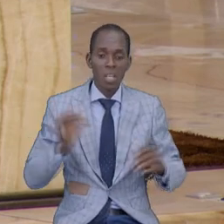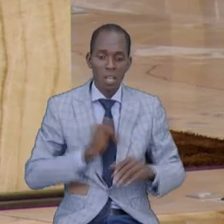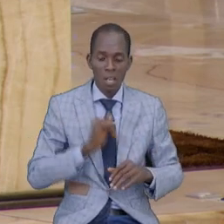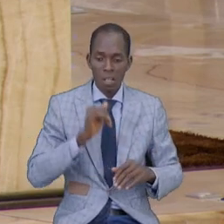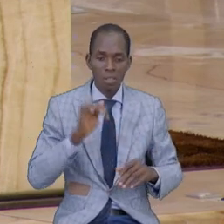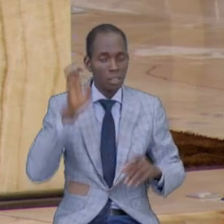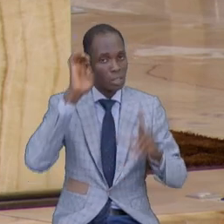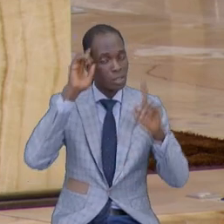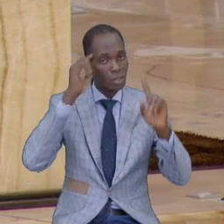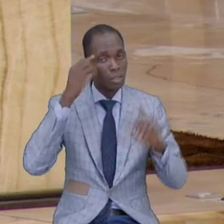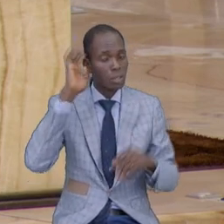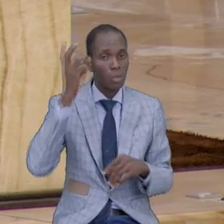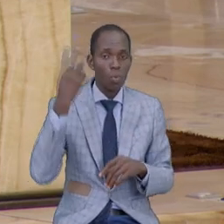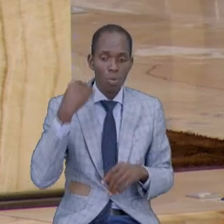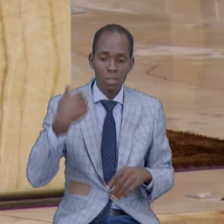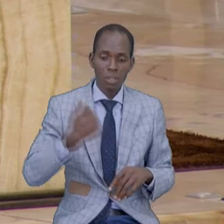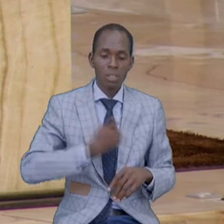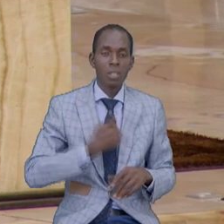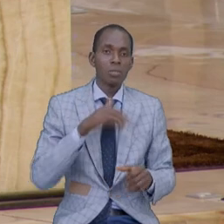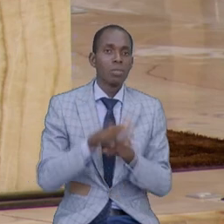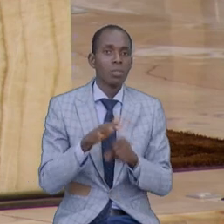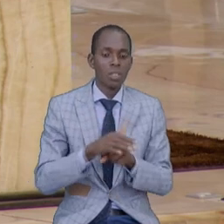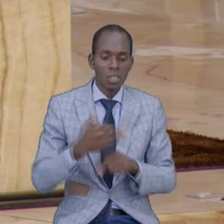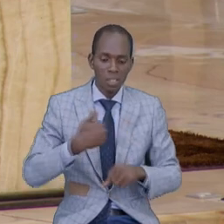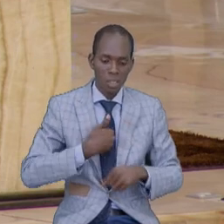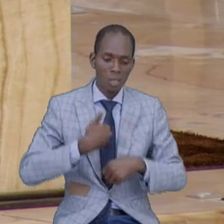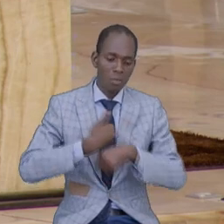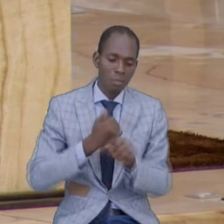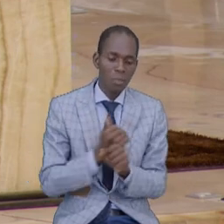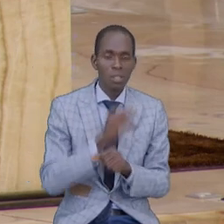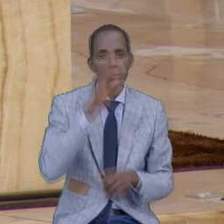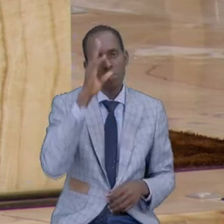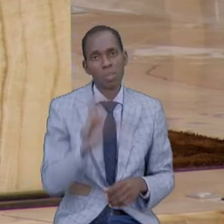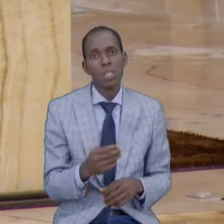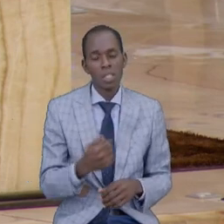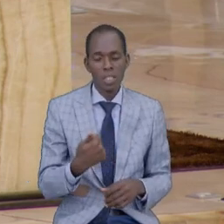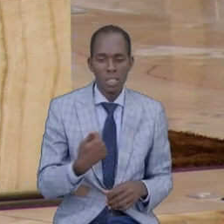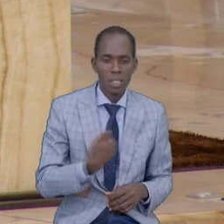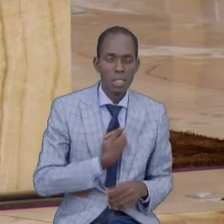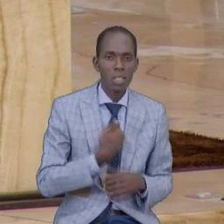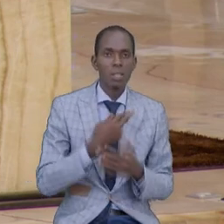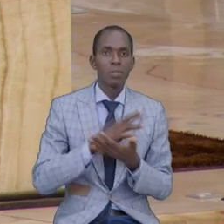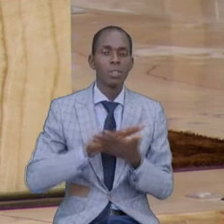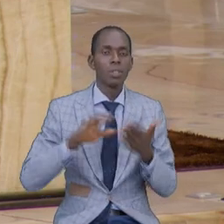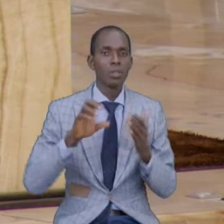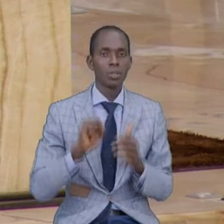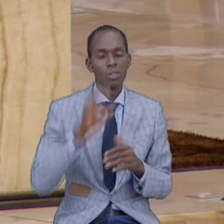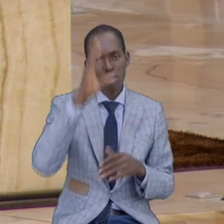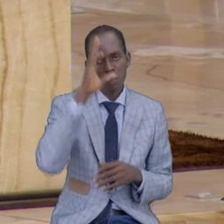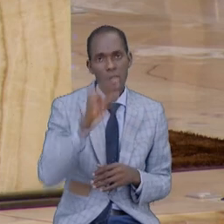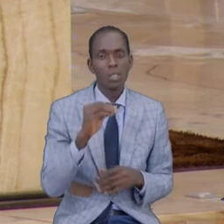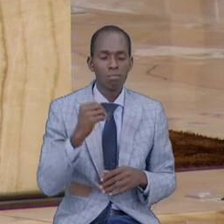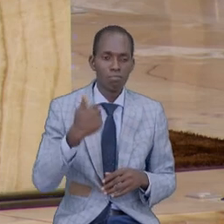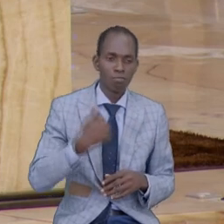self-sufficient, a self-made man, a self-righteous man, a